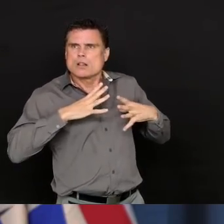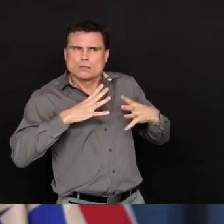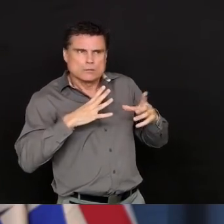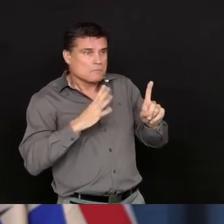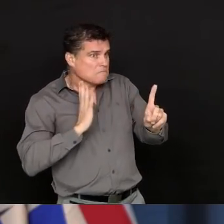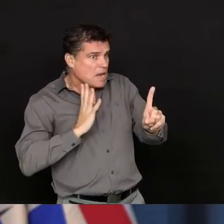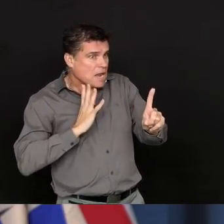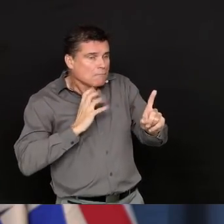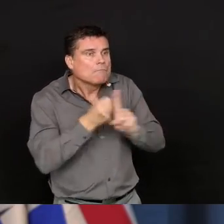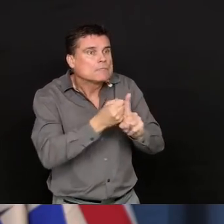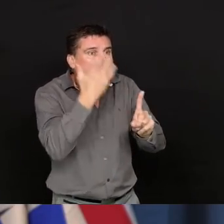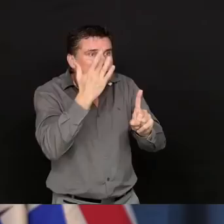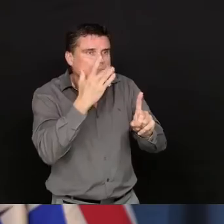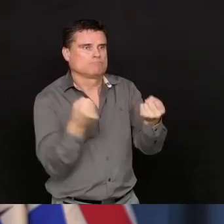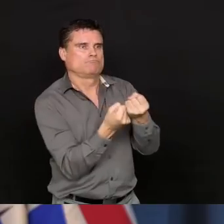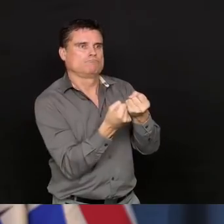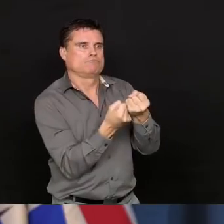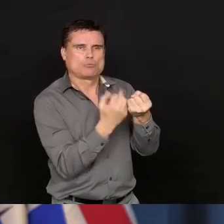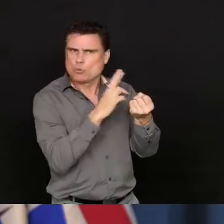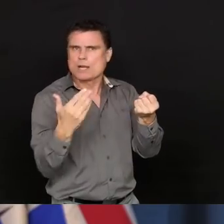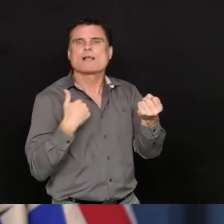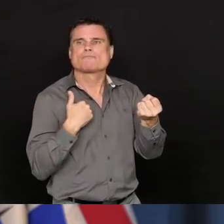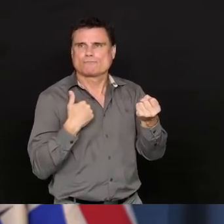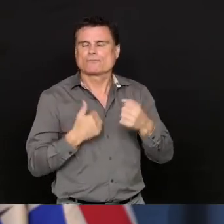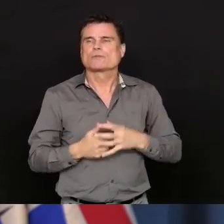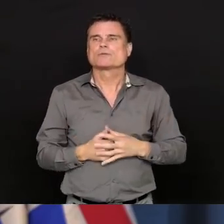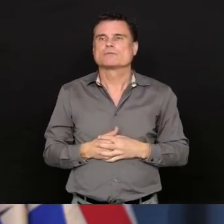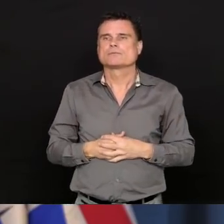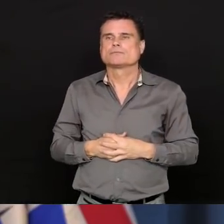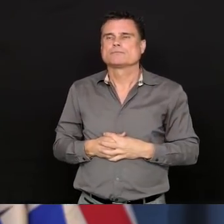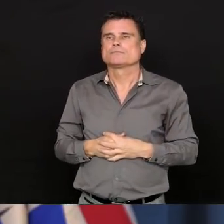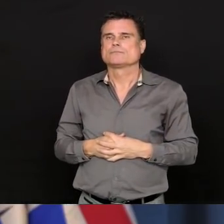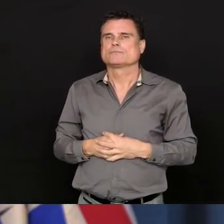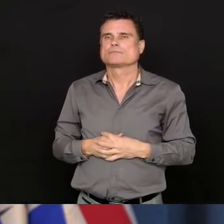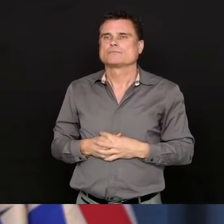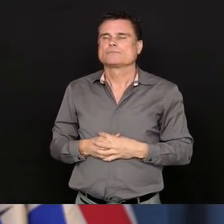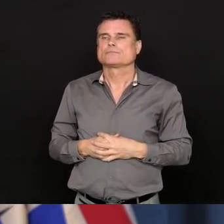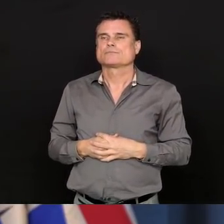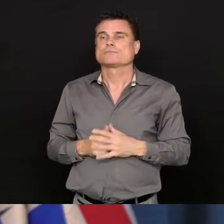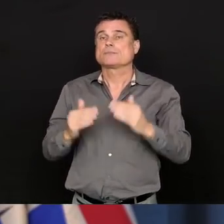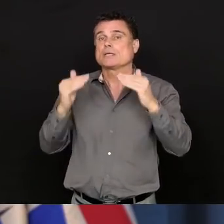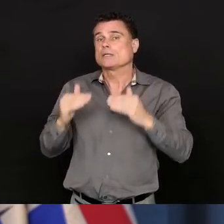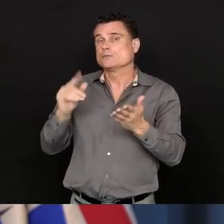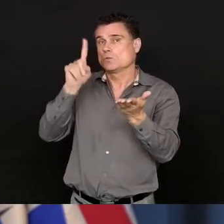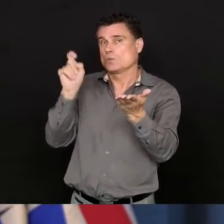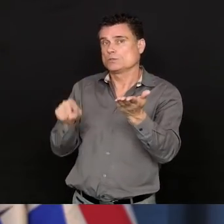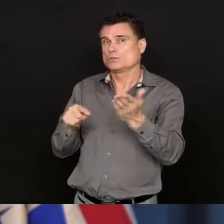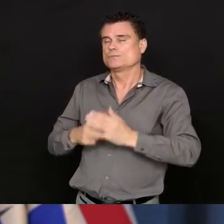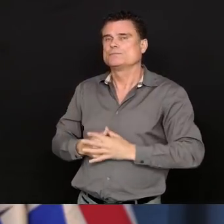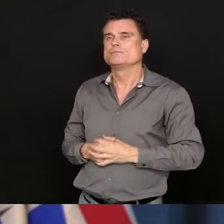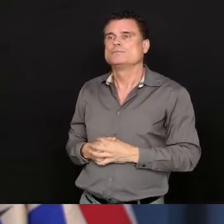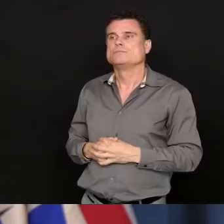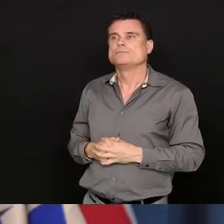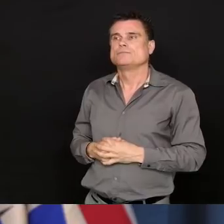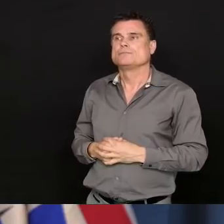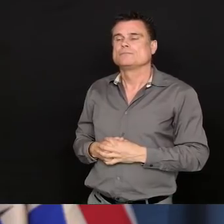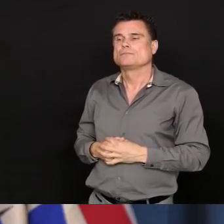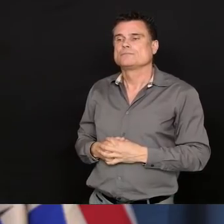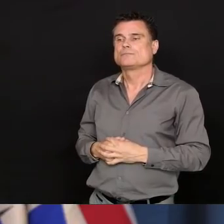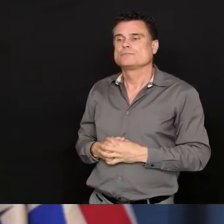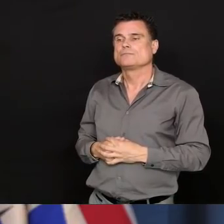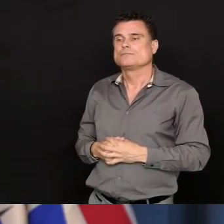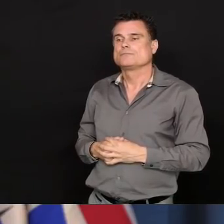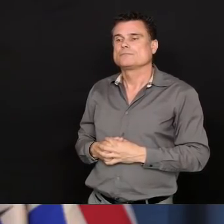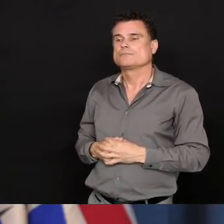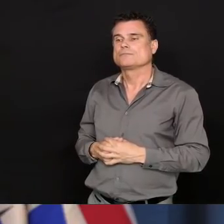Next question is from Keith Baldry. Hi, good afternoon, Dr. Henry. I suddenly received